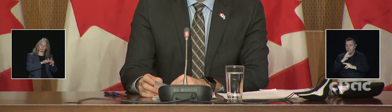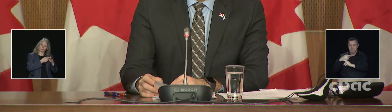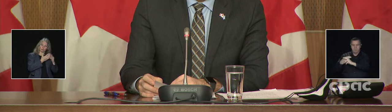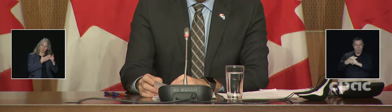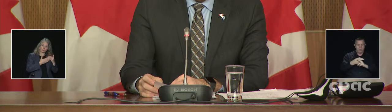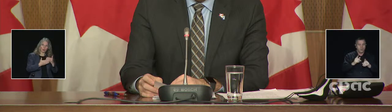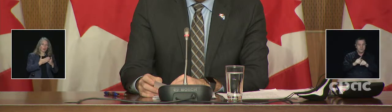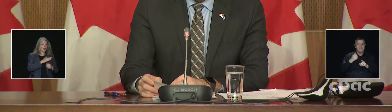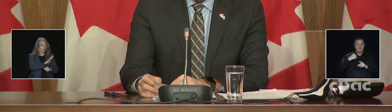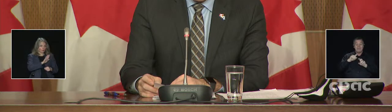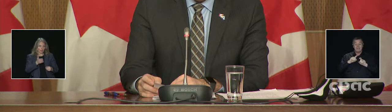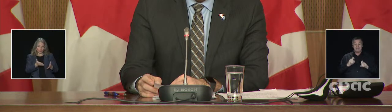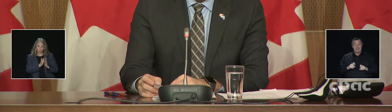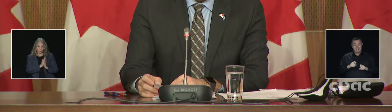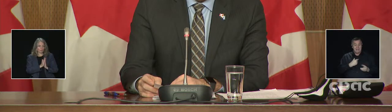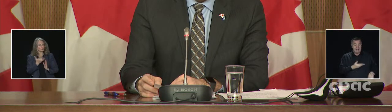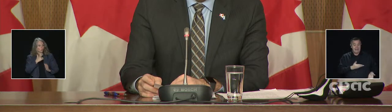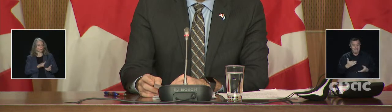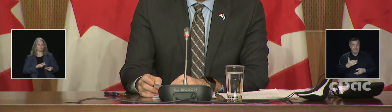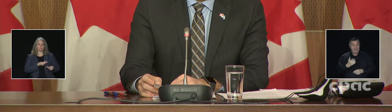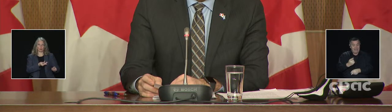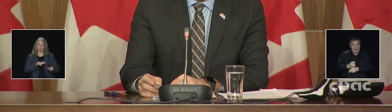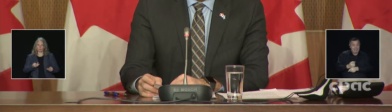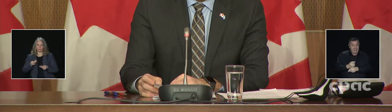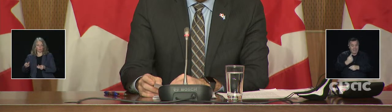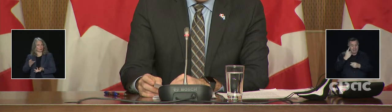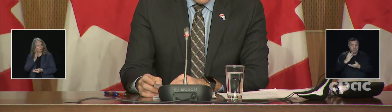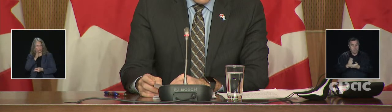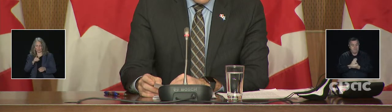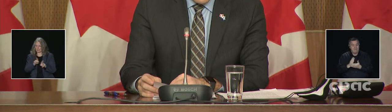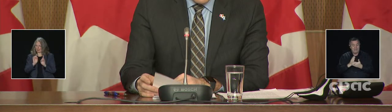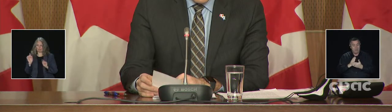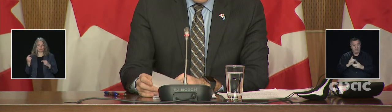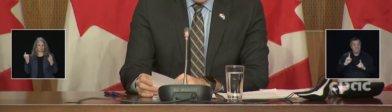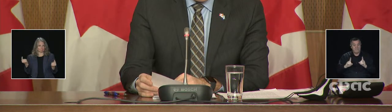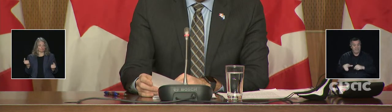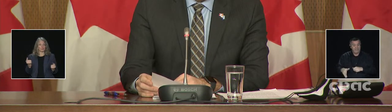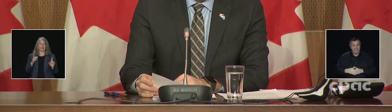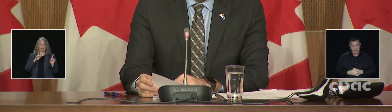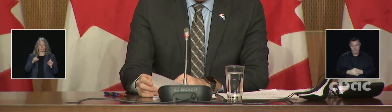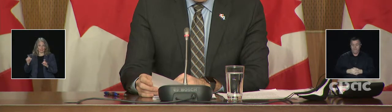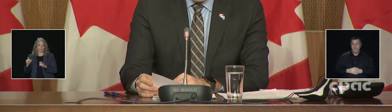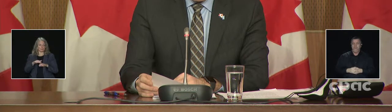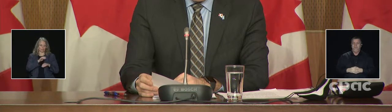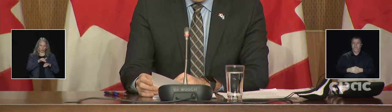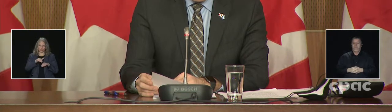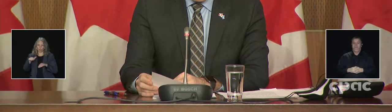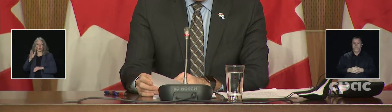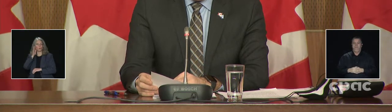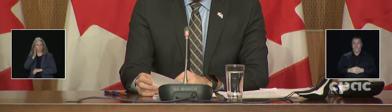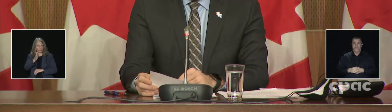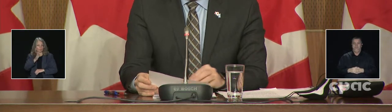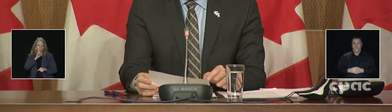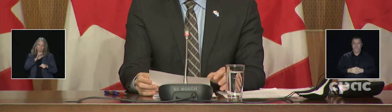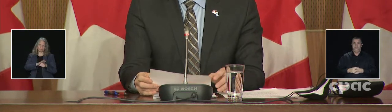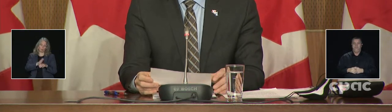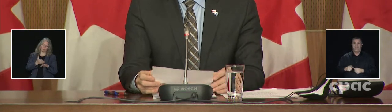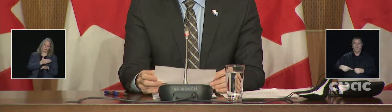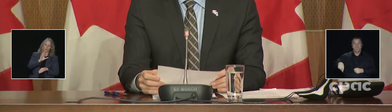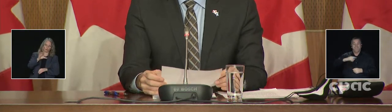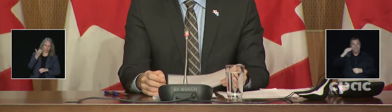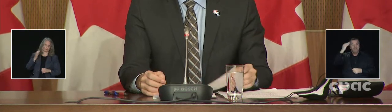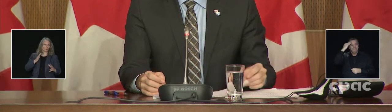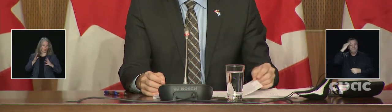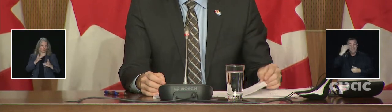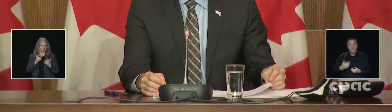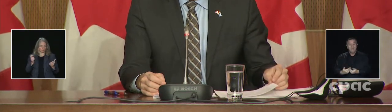assurer que ces tests soient livrés à temps pour la période des fêtes. As you know, provincial and territorial demand for